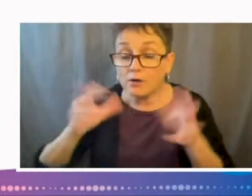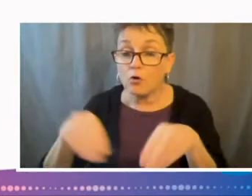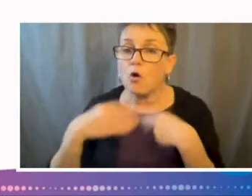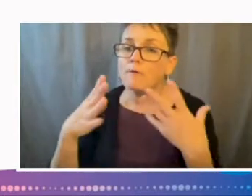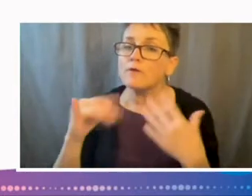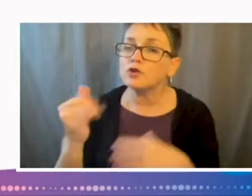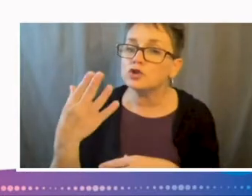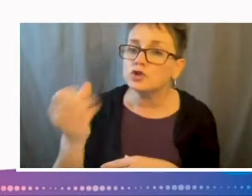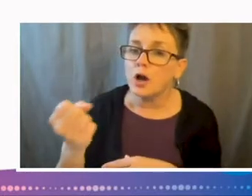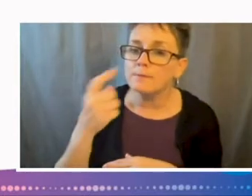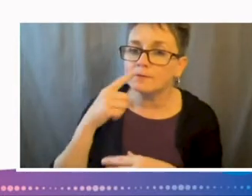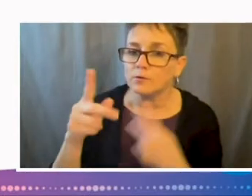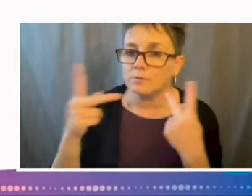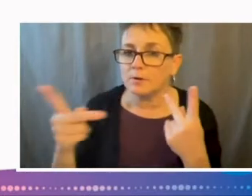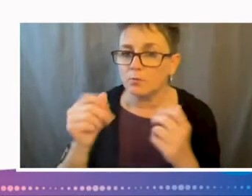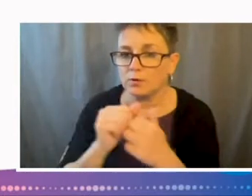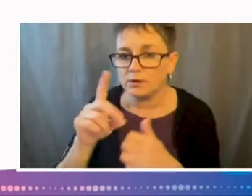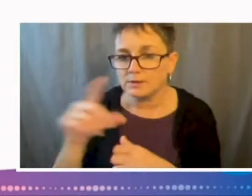New Jersey Transit.